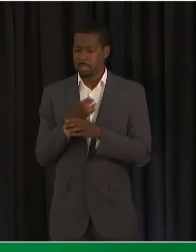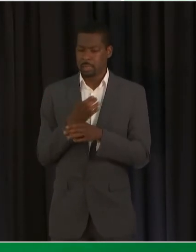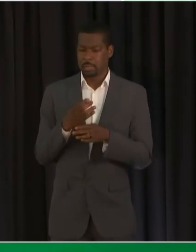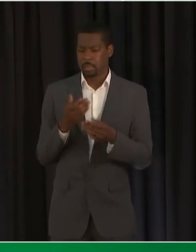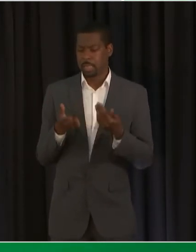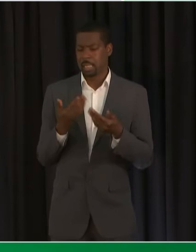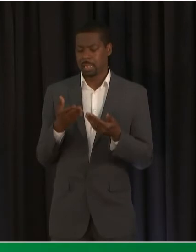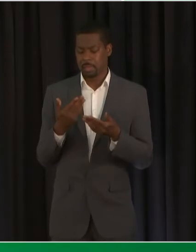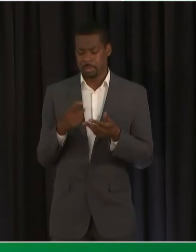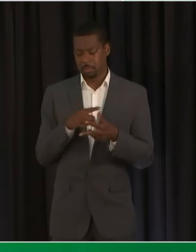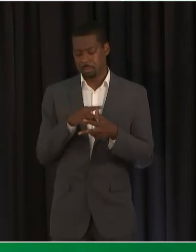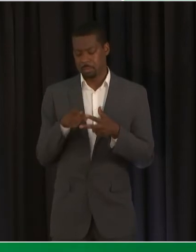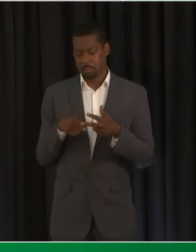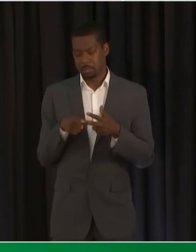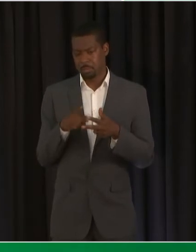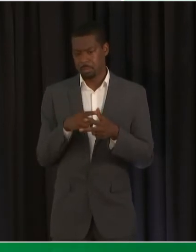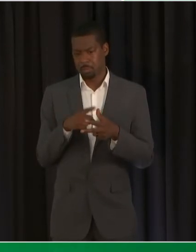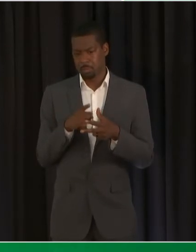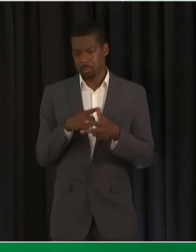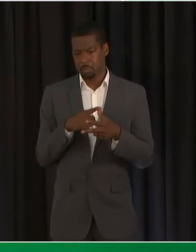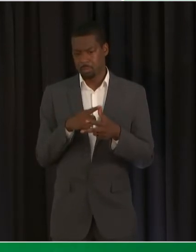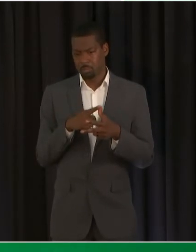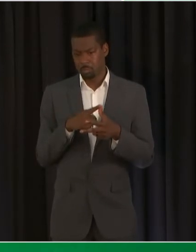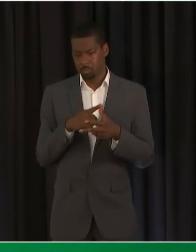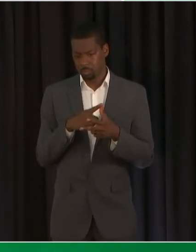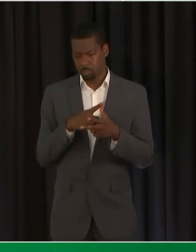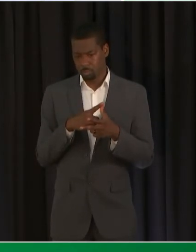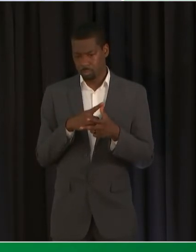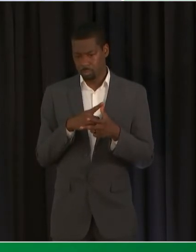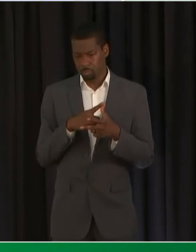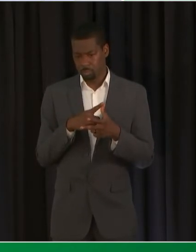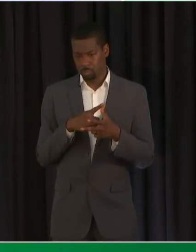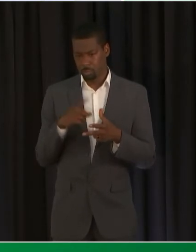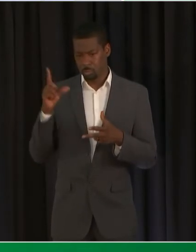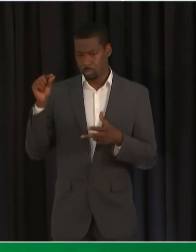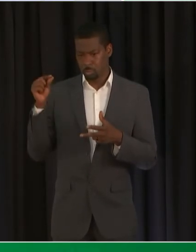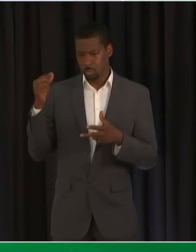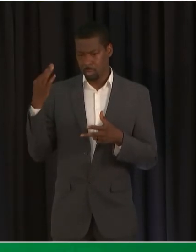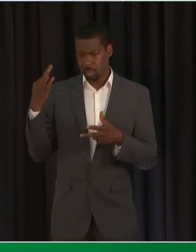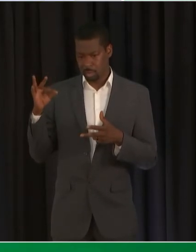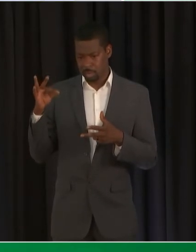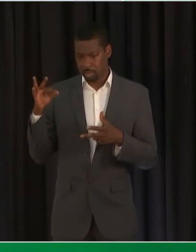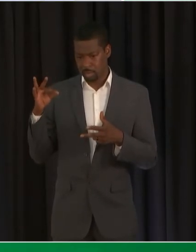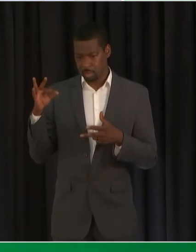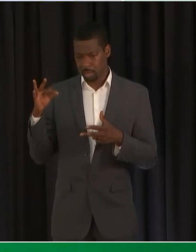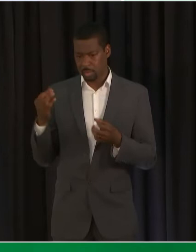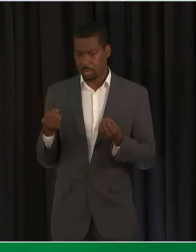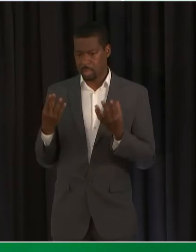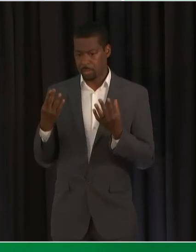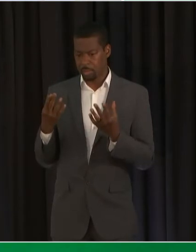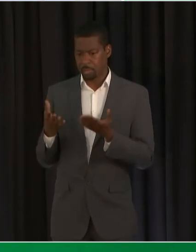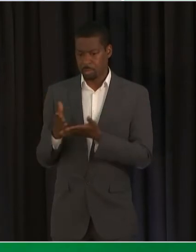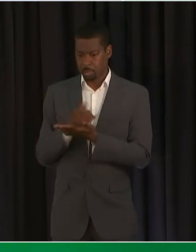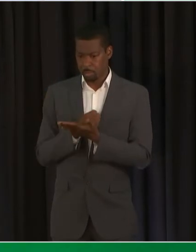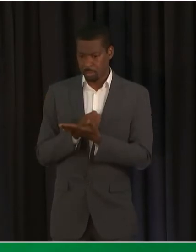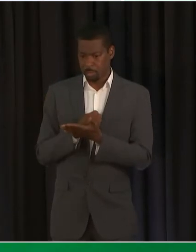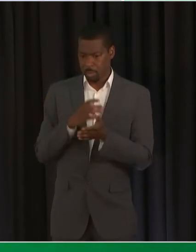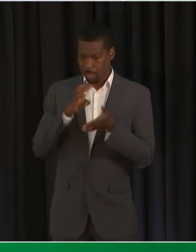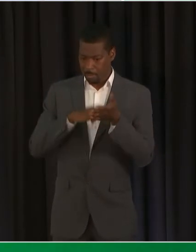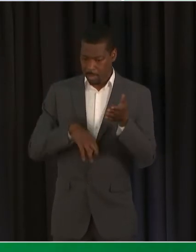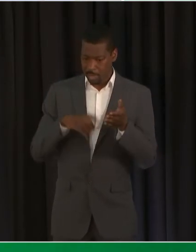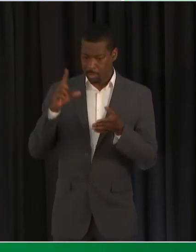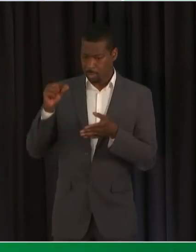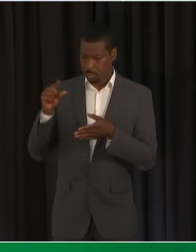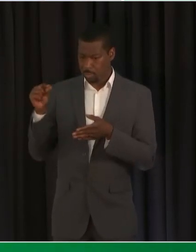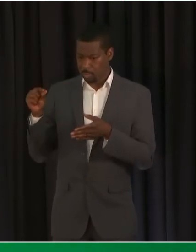give you the easiest one because the other 2 are pretty complicated. And that would be the 2019 gross revenue minus your